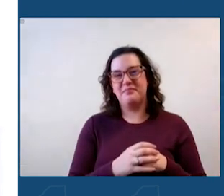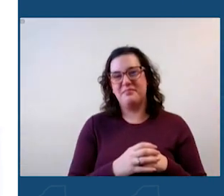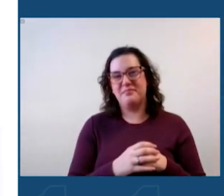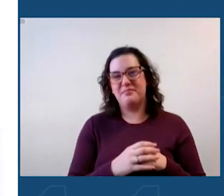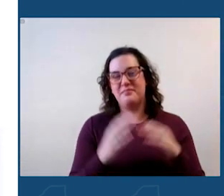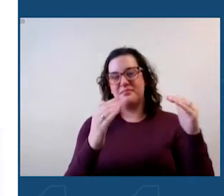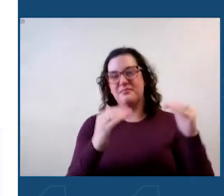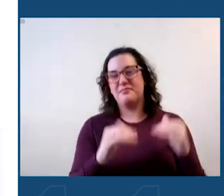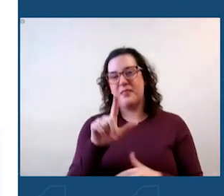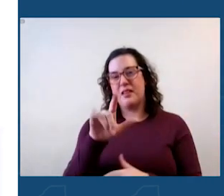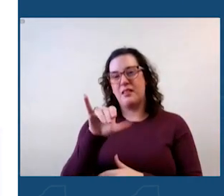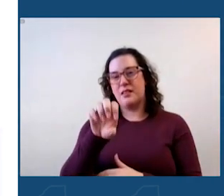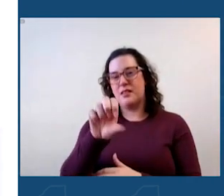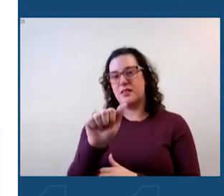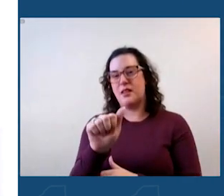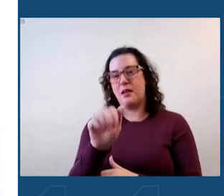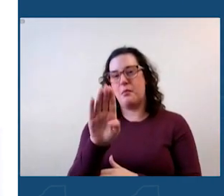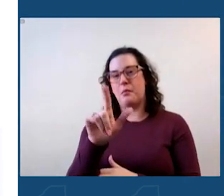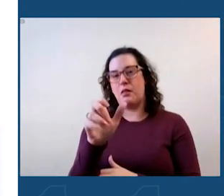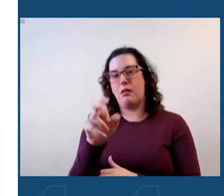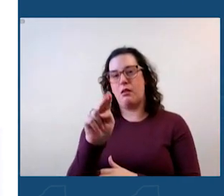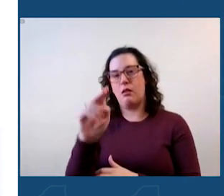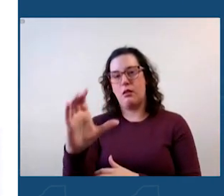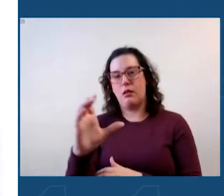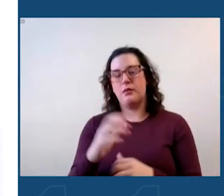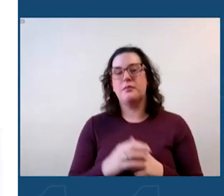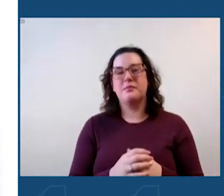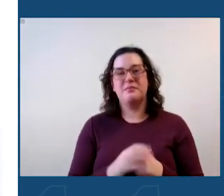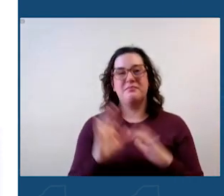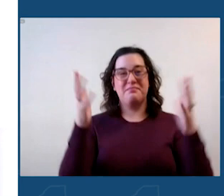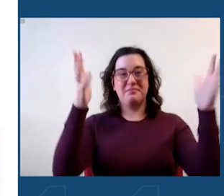Lisa Black, Suffolk County Deputy Chief County Executive,